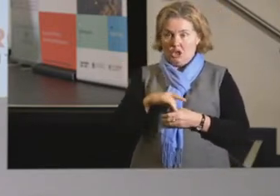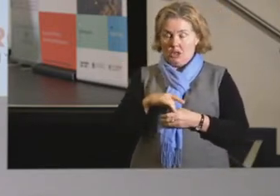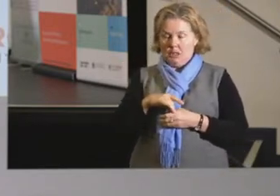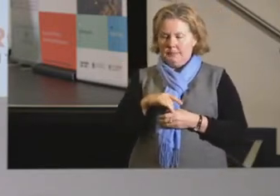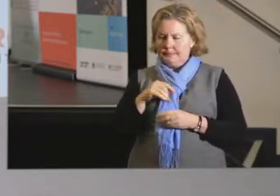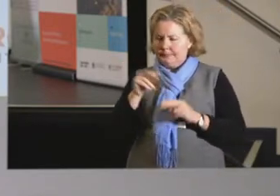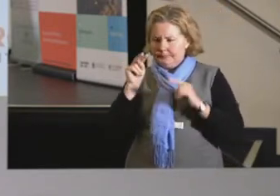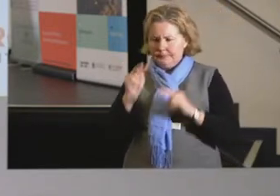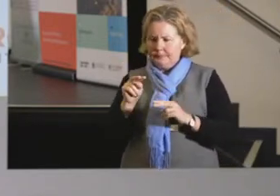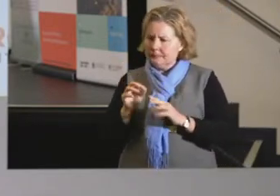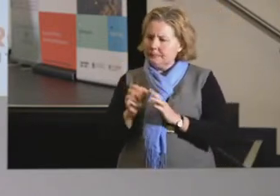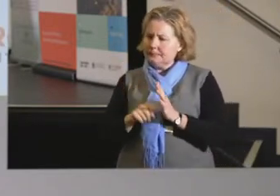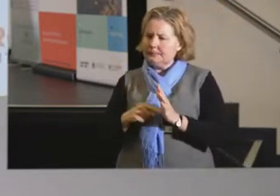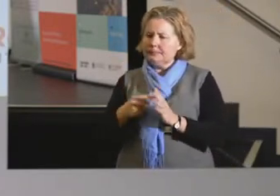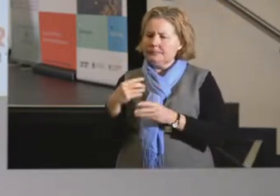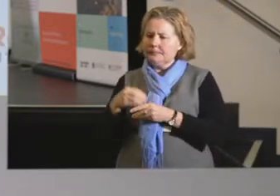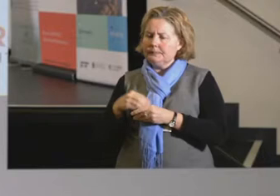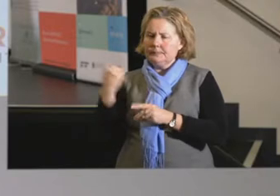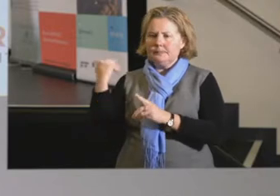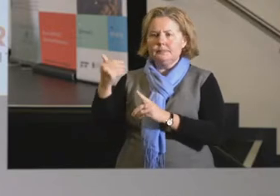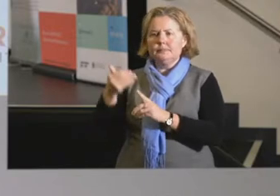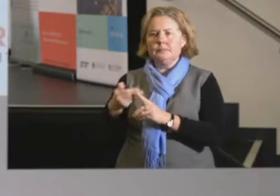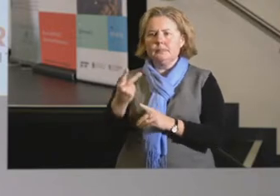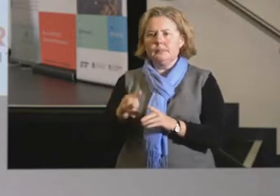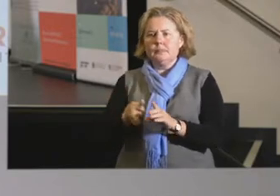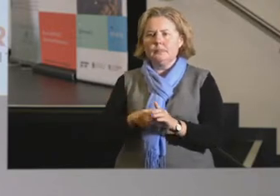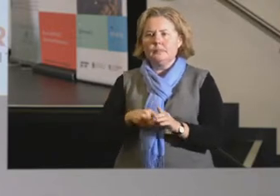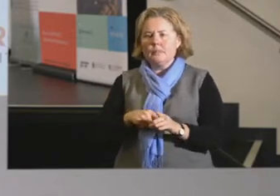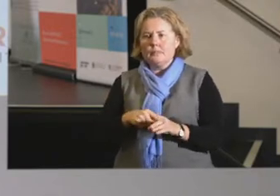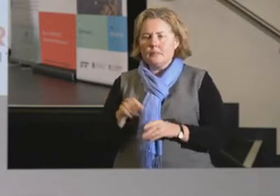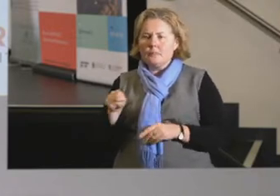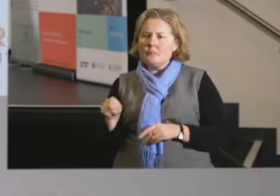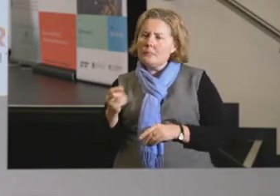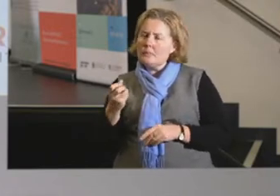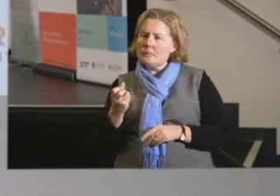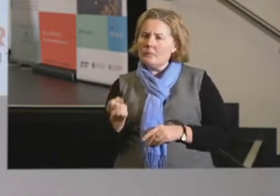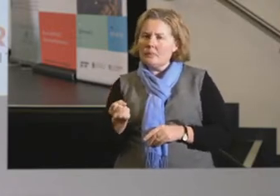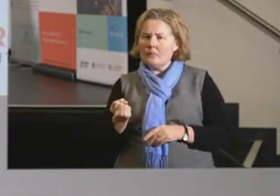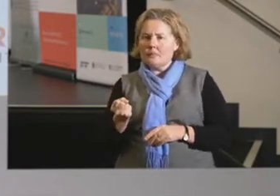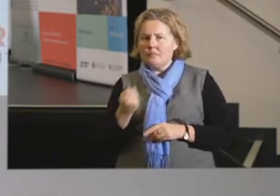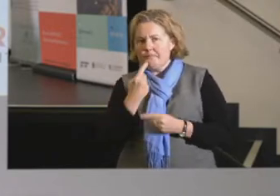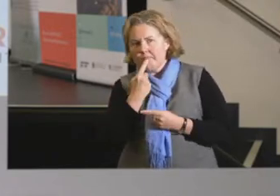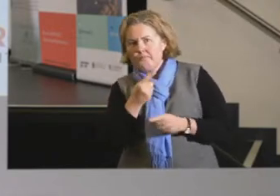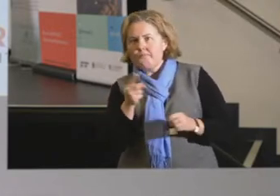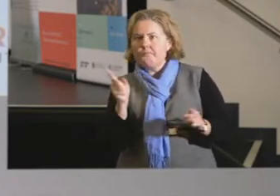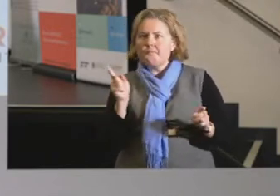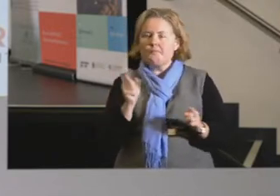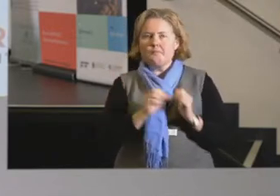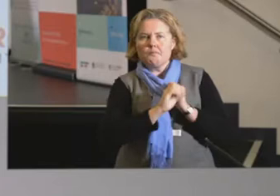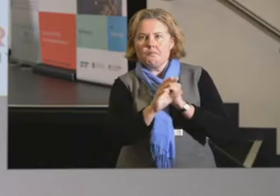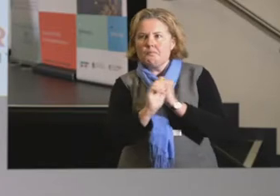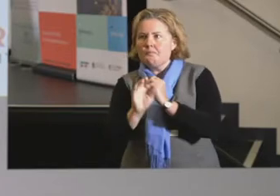last 20 years has sold a very different vision of who we